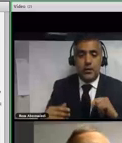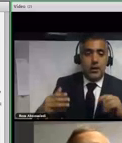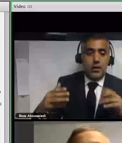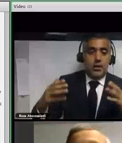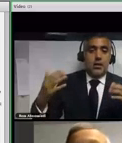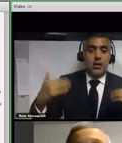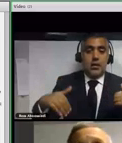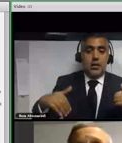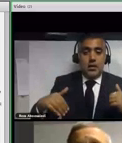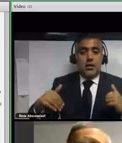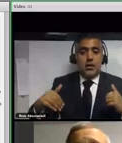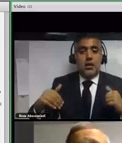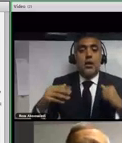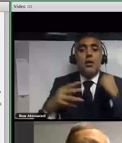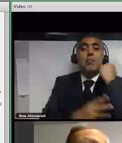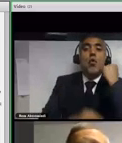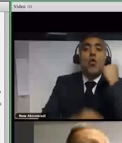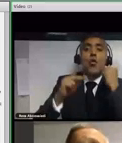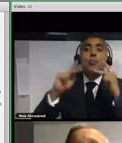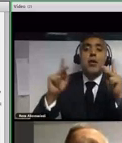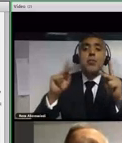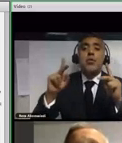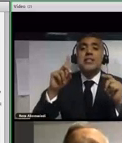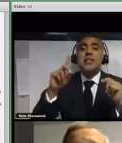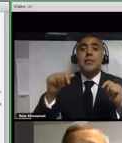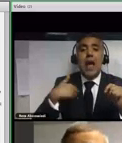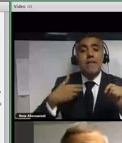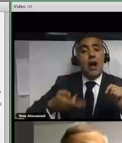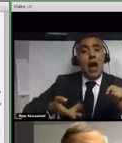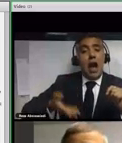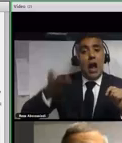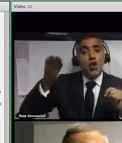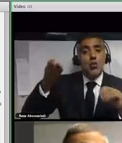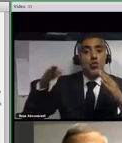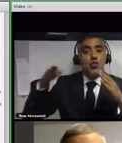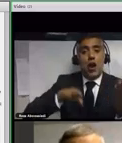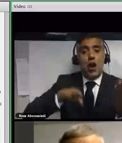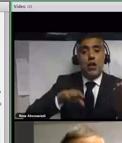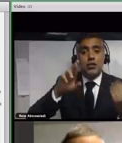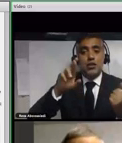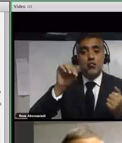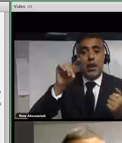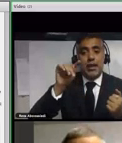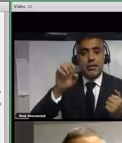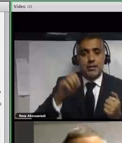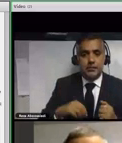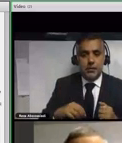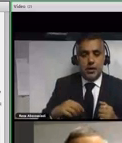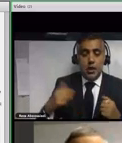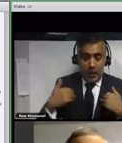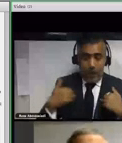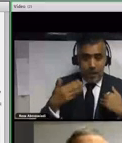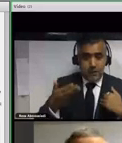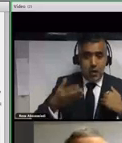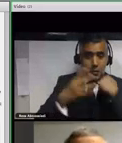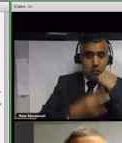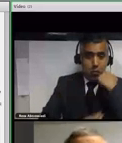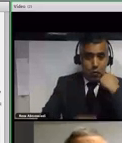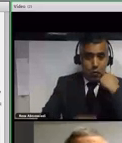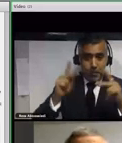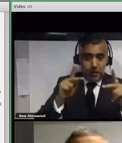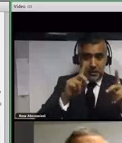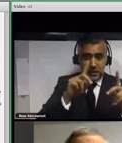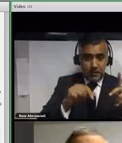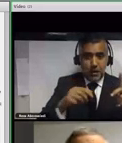point, poor people with disabilities may have higher mortality rates, right? So if I have poor people with disabilities and rich people